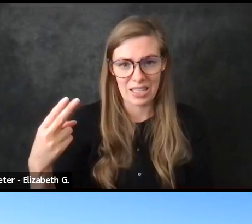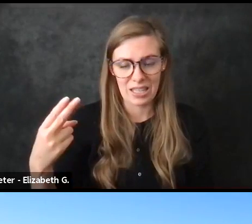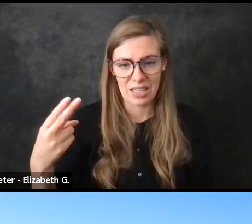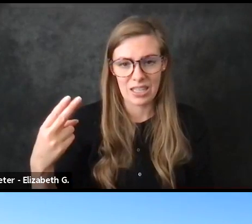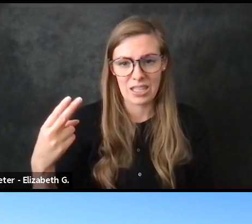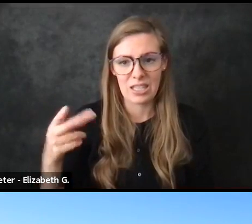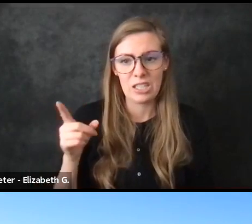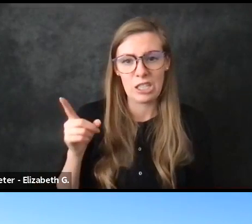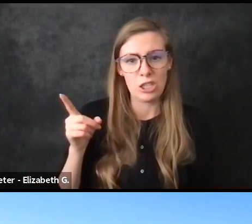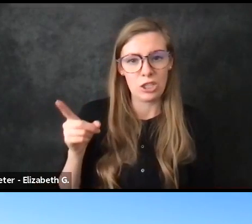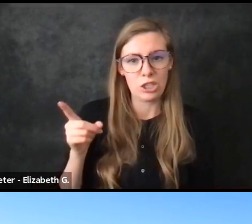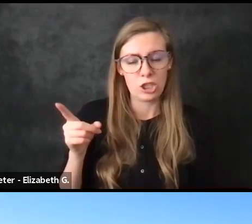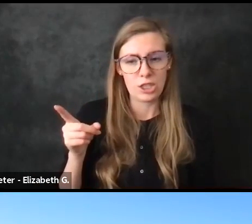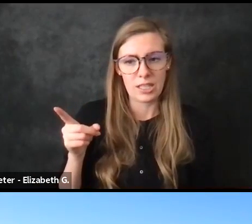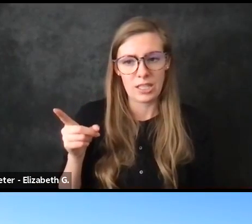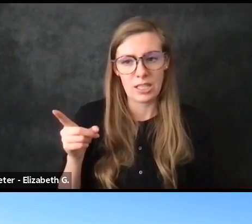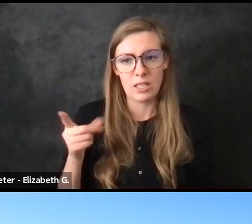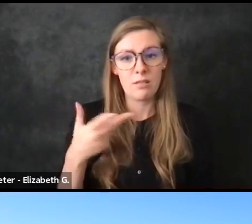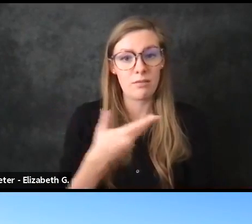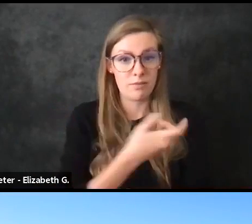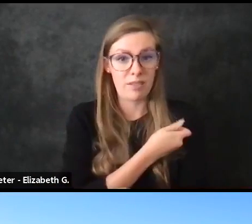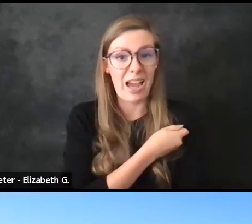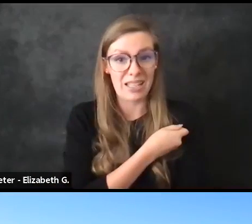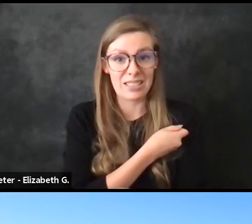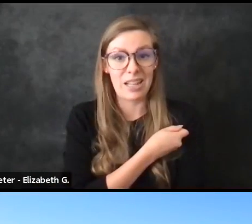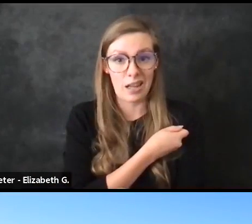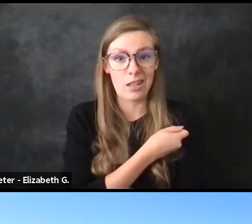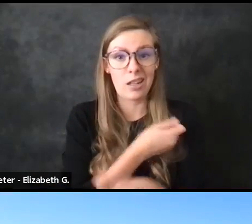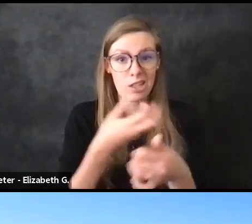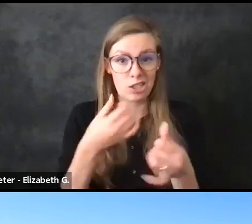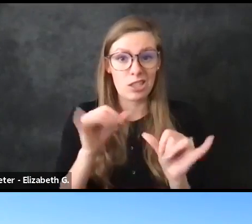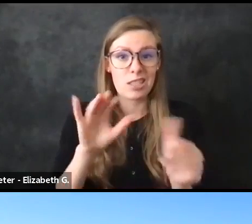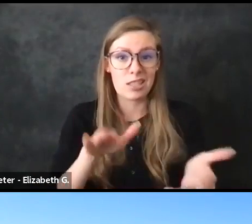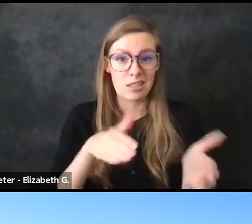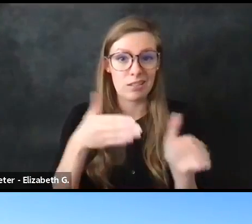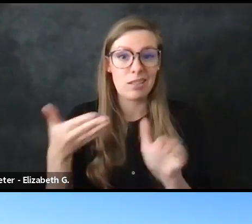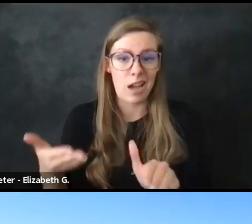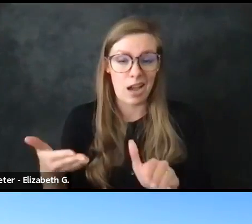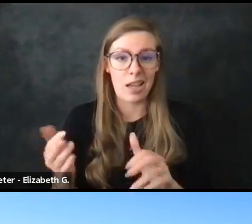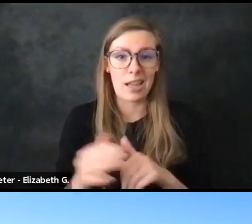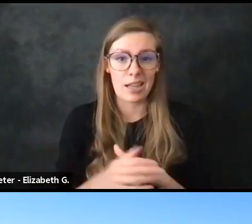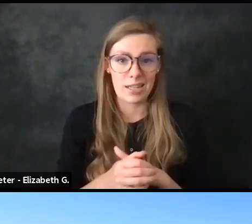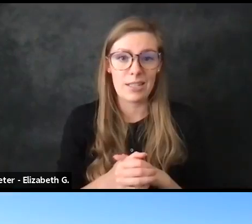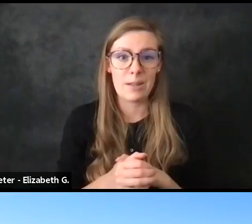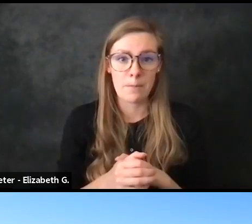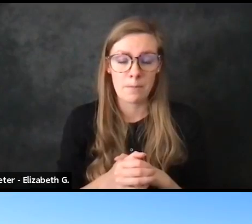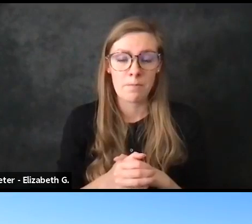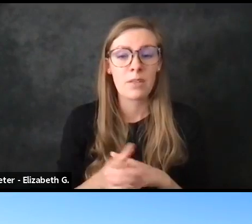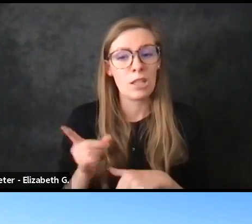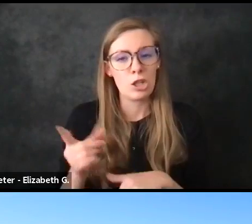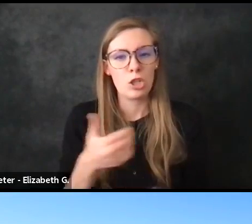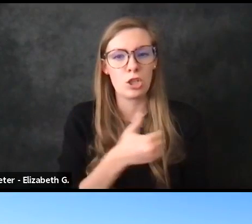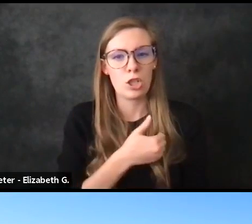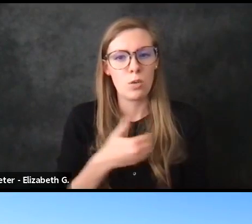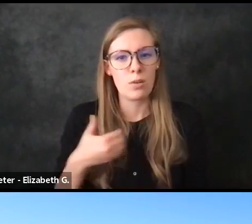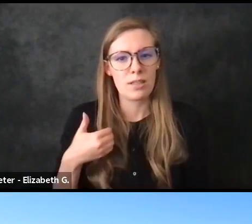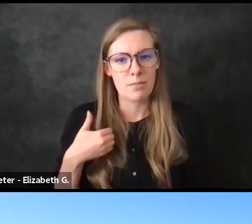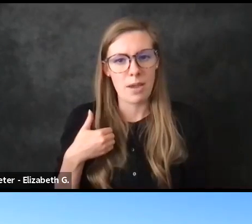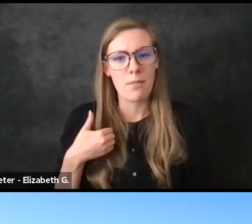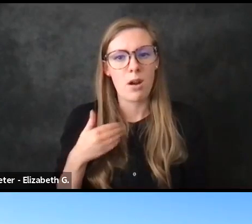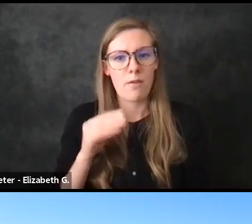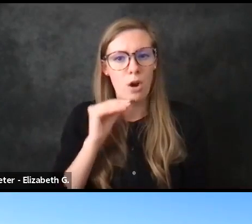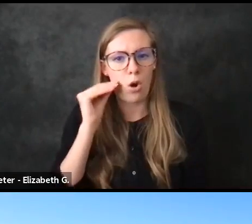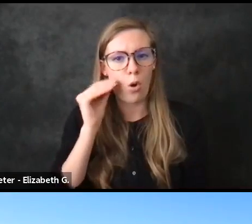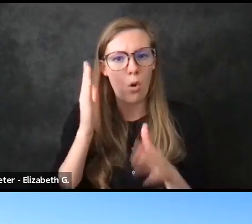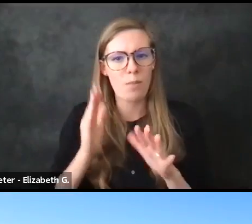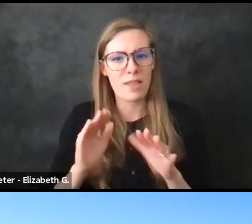She was vaccinated. She had pre-existing conditions and was a member of our homeless community.